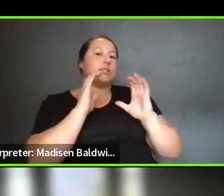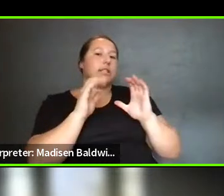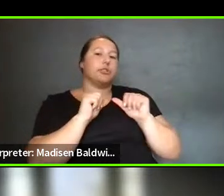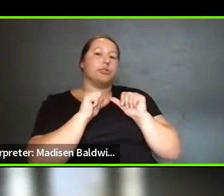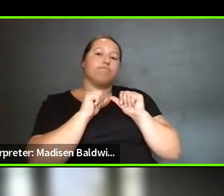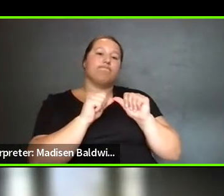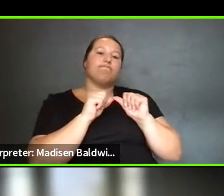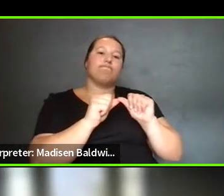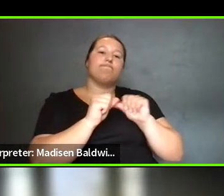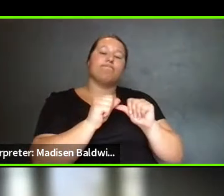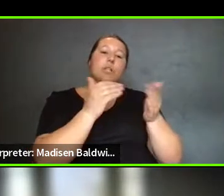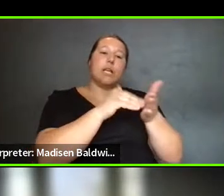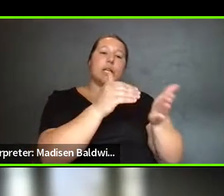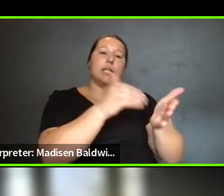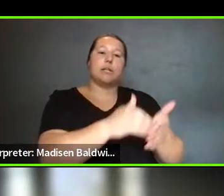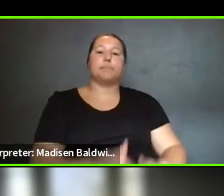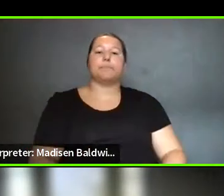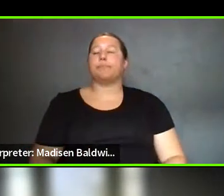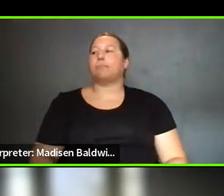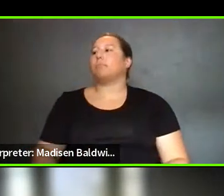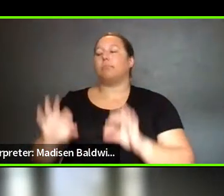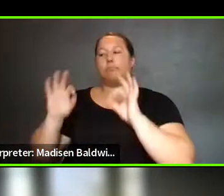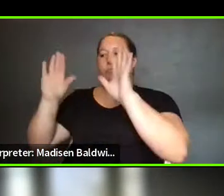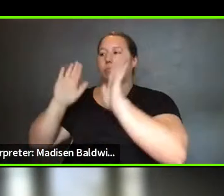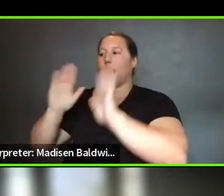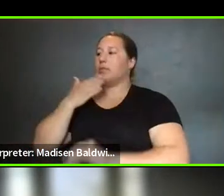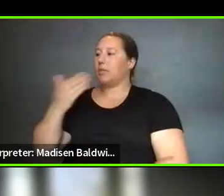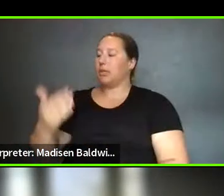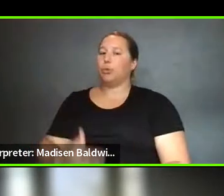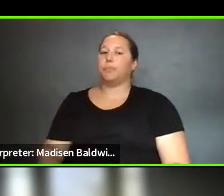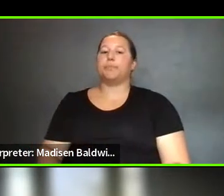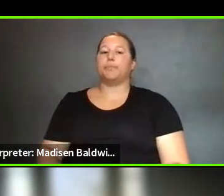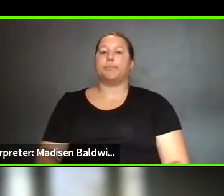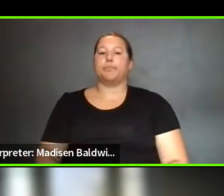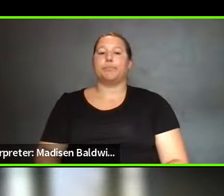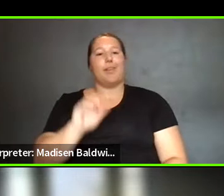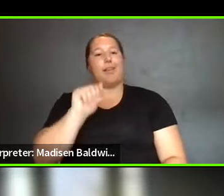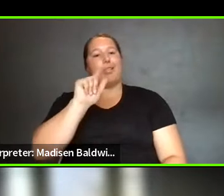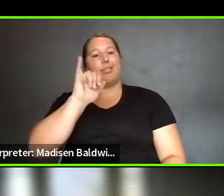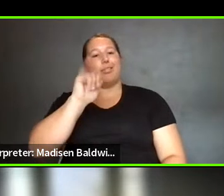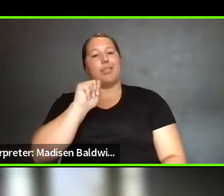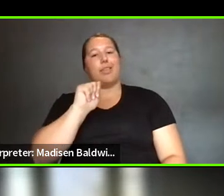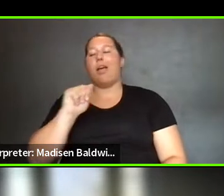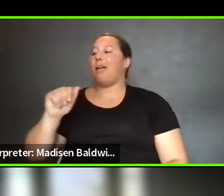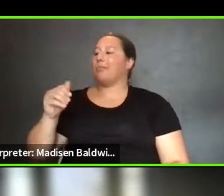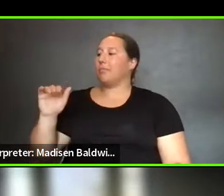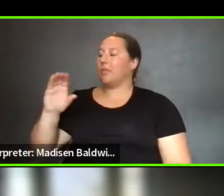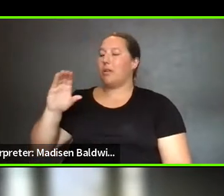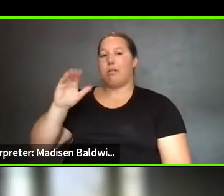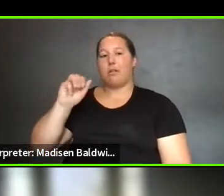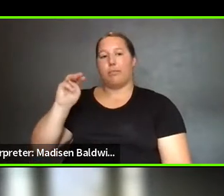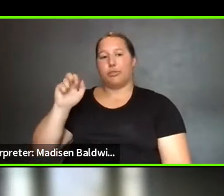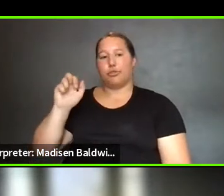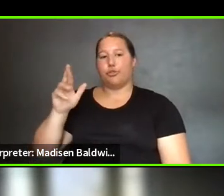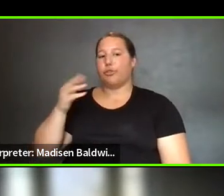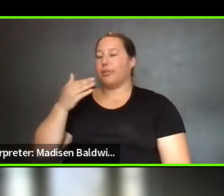have. Fantastic. Thank you very much, Commissioner, and Ali as well. And Sarah. Welcome.